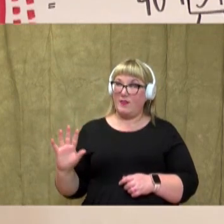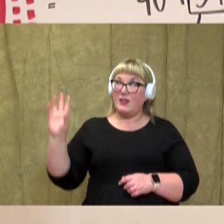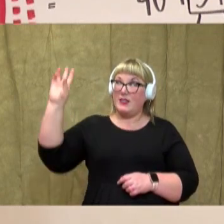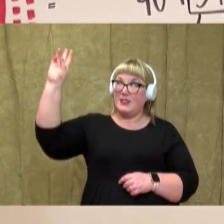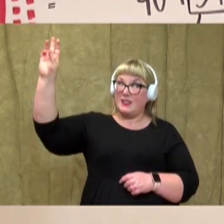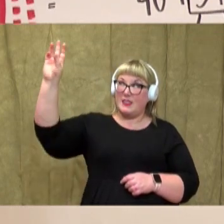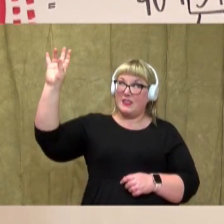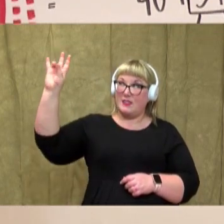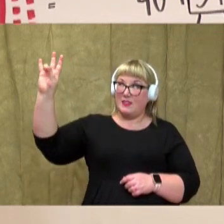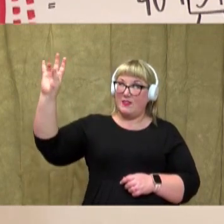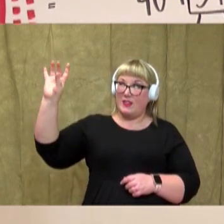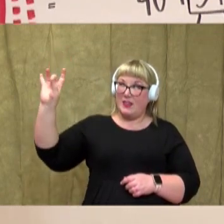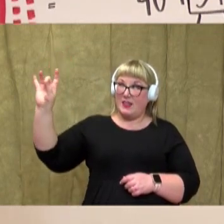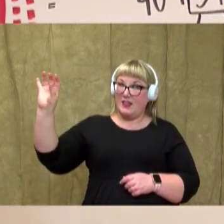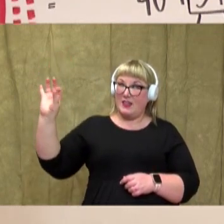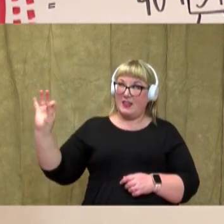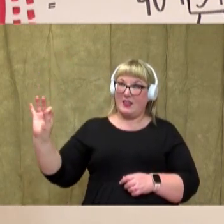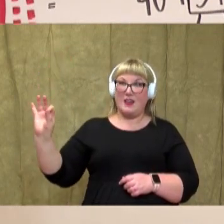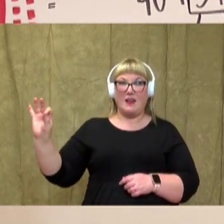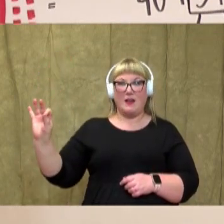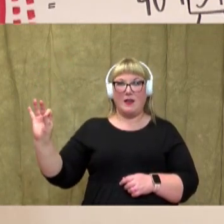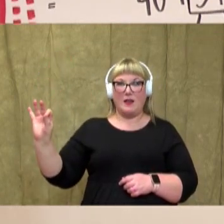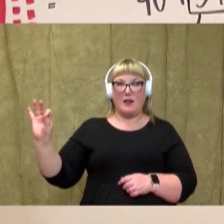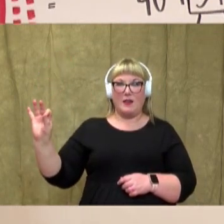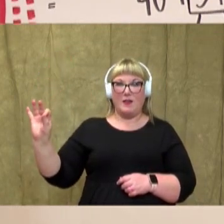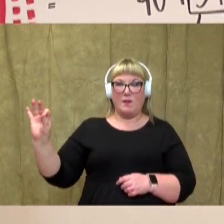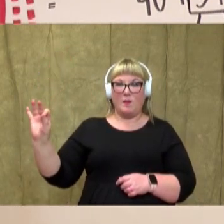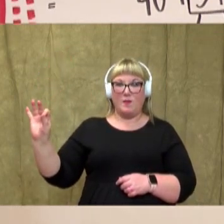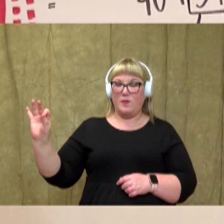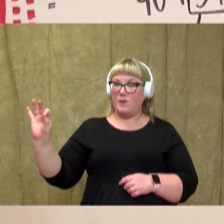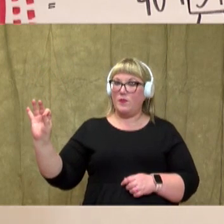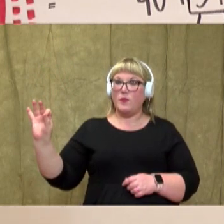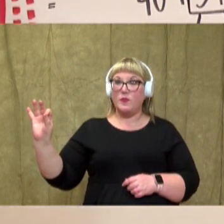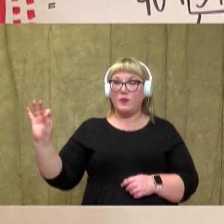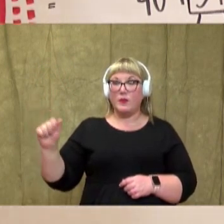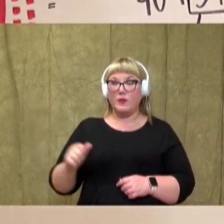6, 7, 8, 9.